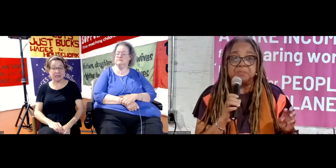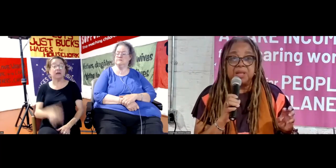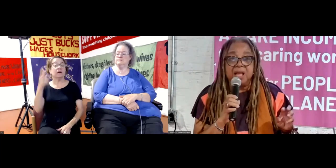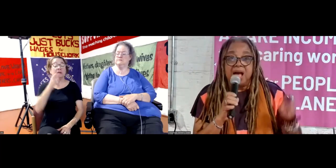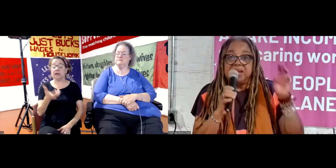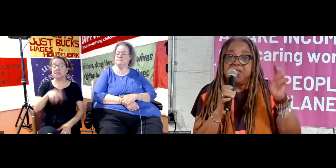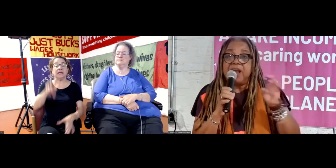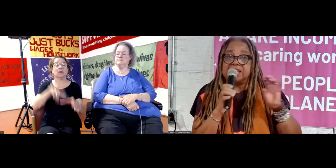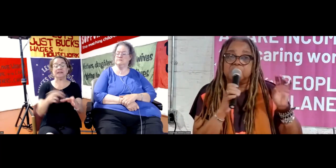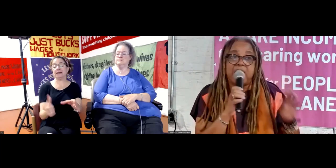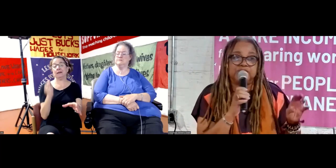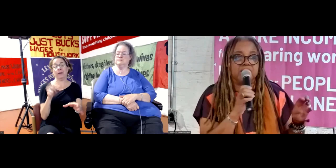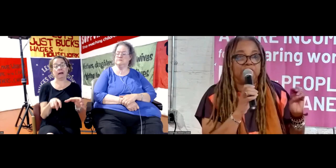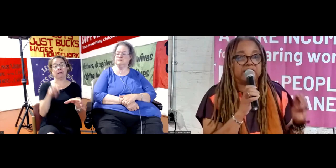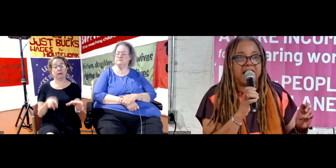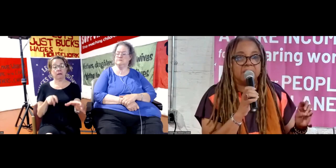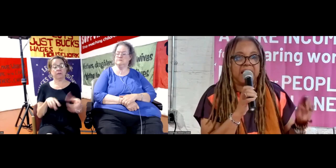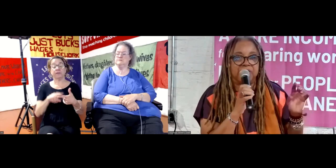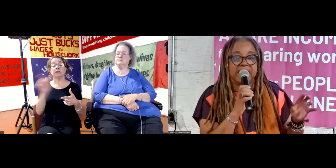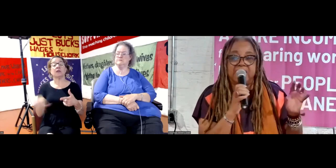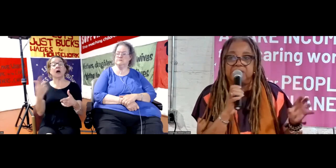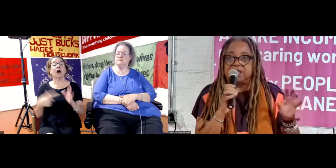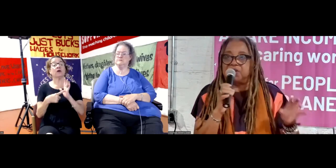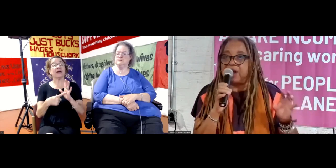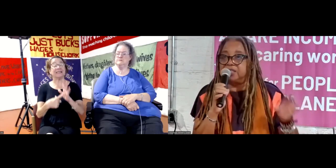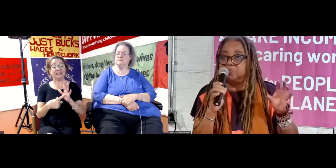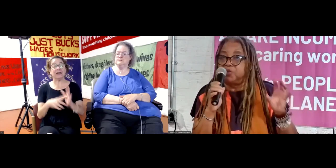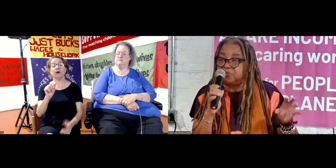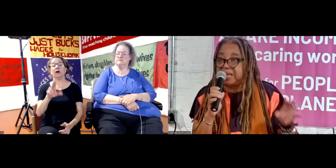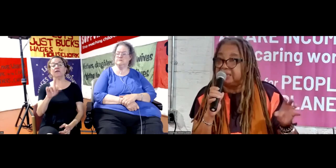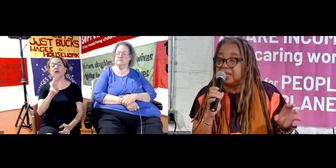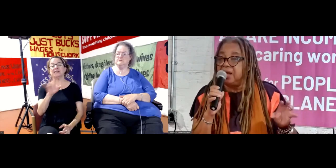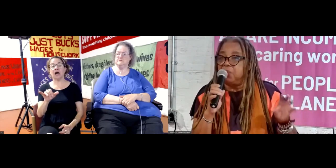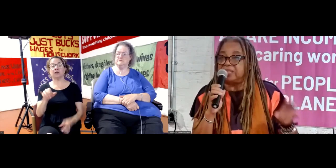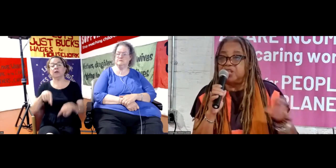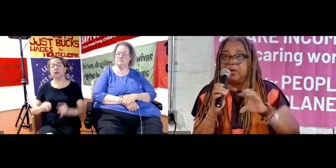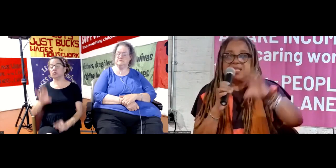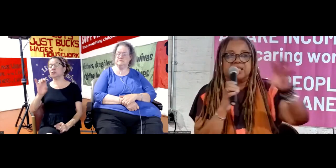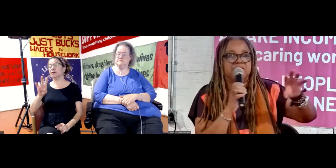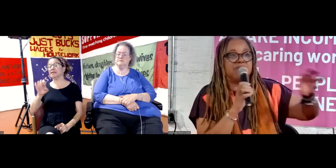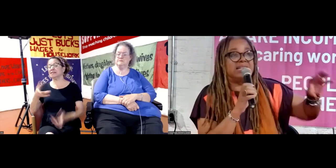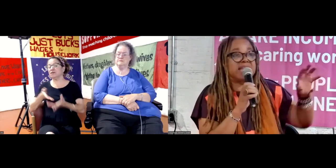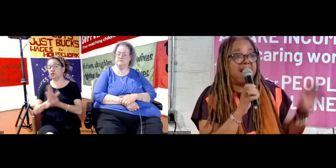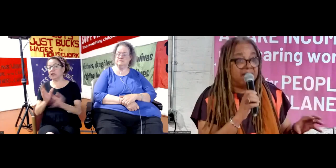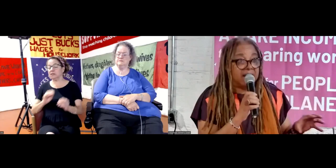bus. Another expression of autonomy, I think, in the civil rights movement, what's known as the